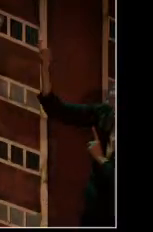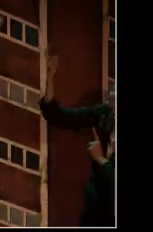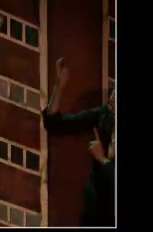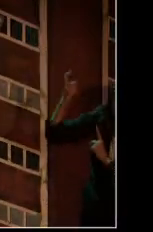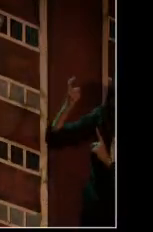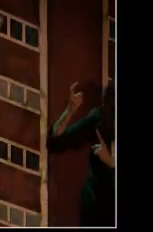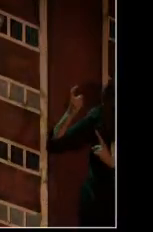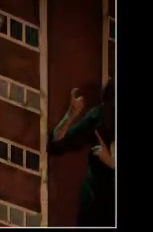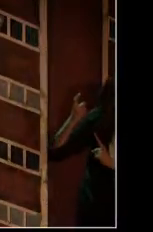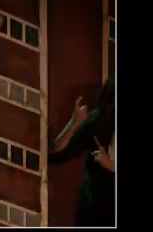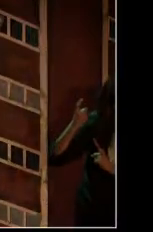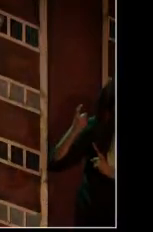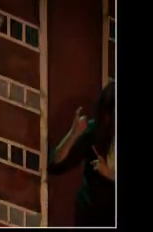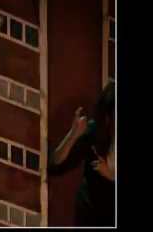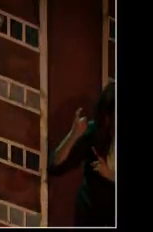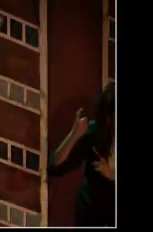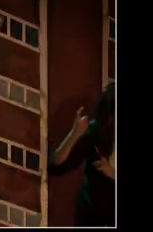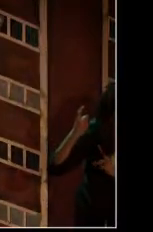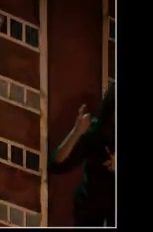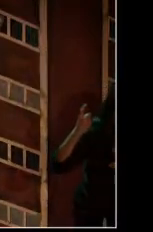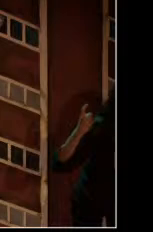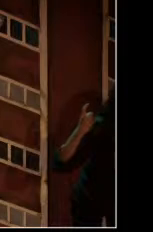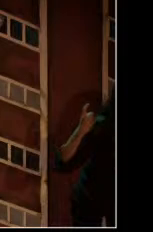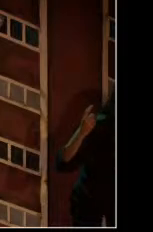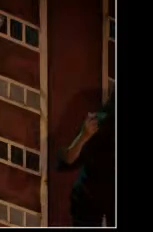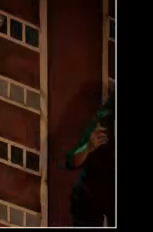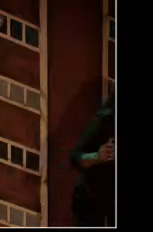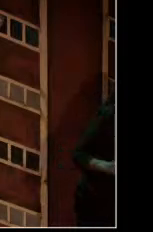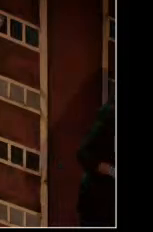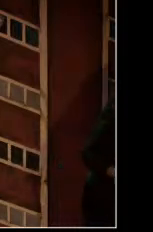The storm grows worse.